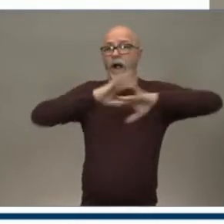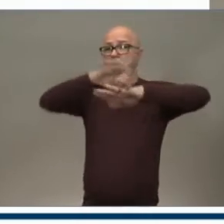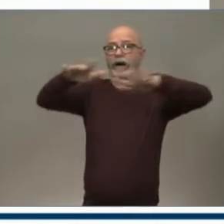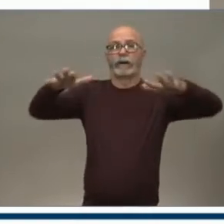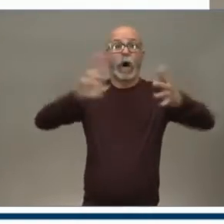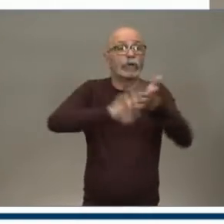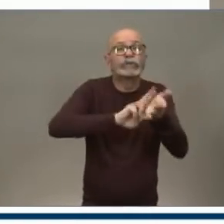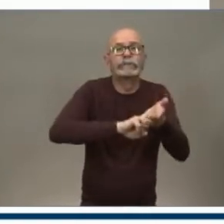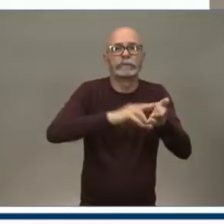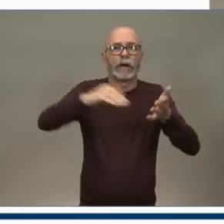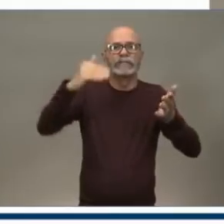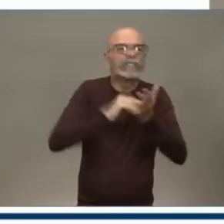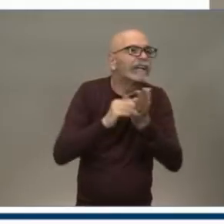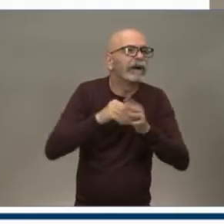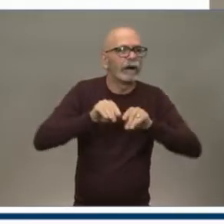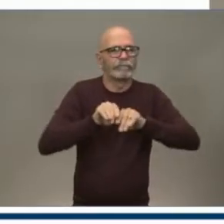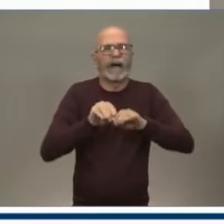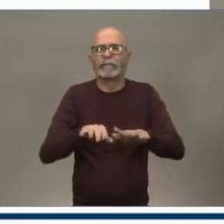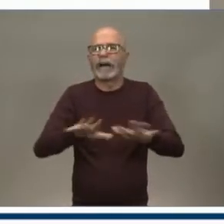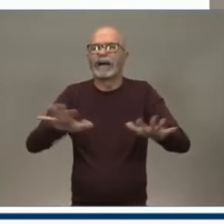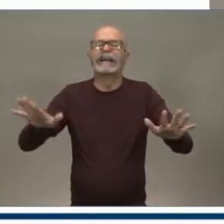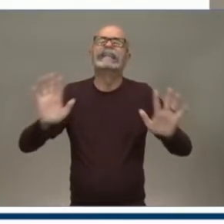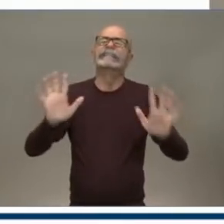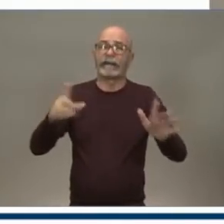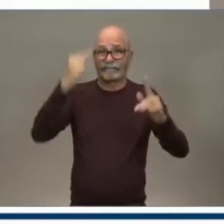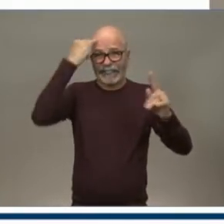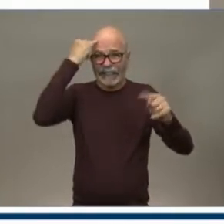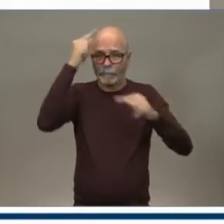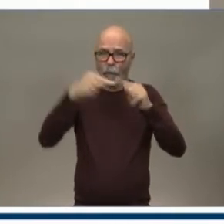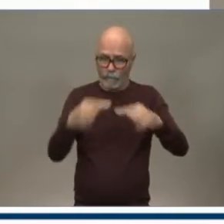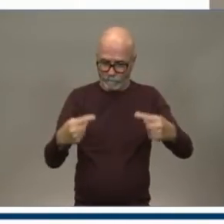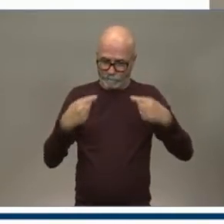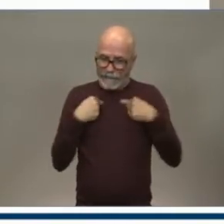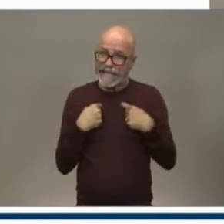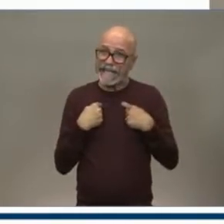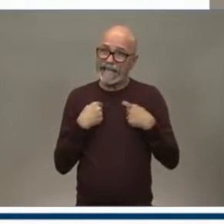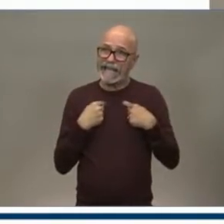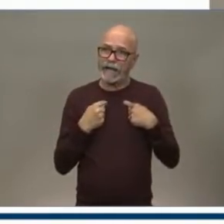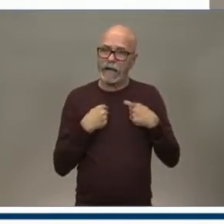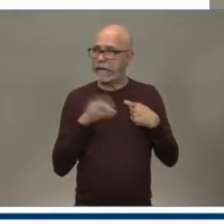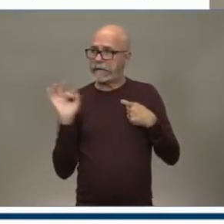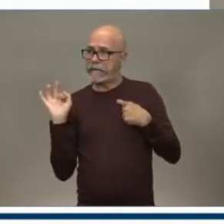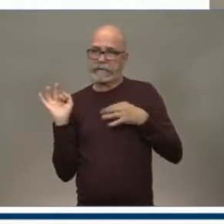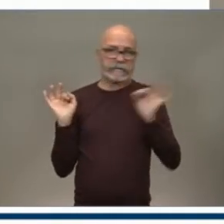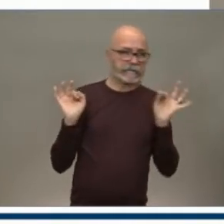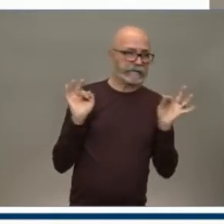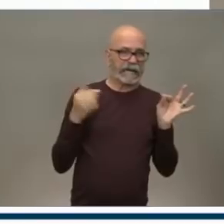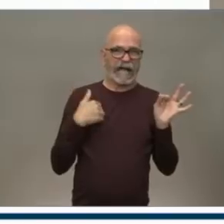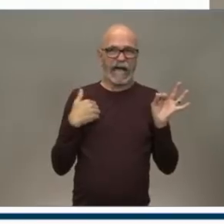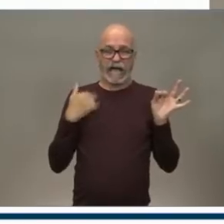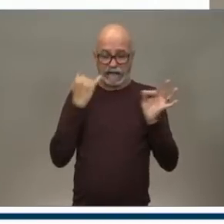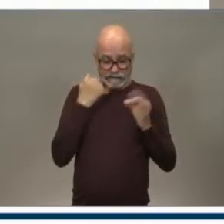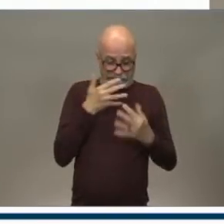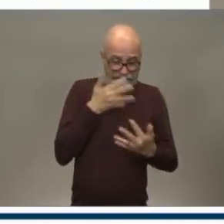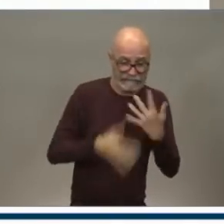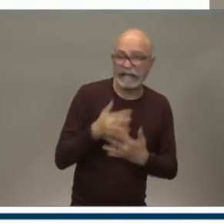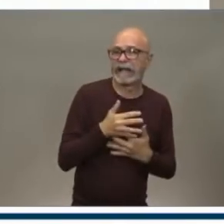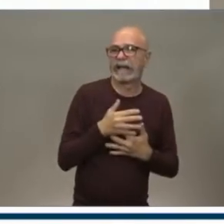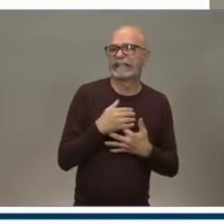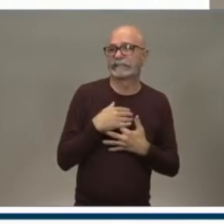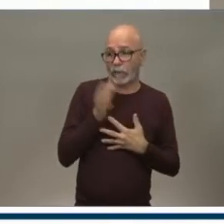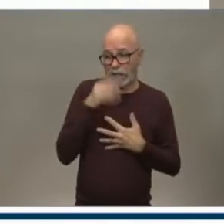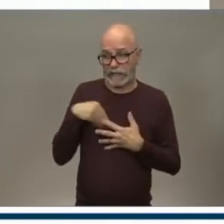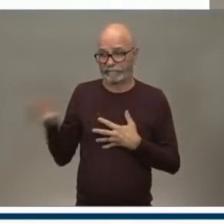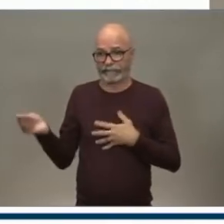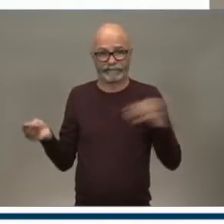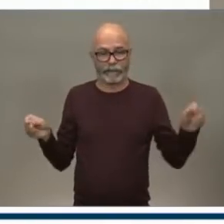vulnerable. We need to think about the actions that we take and who we interact with and how we interact them, and how if we